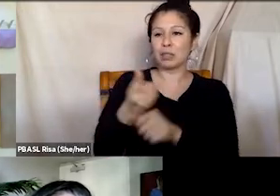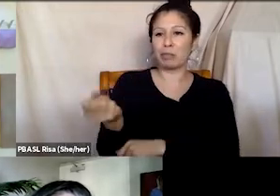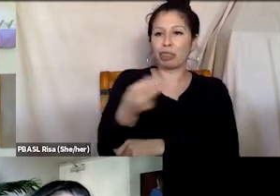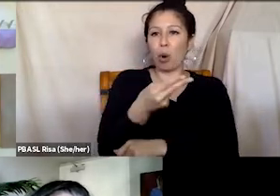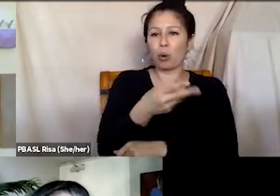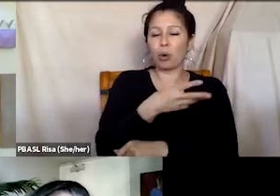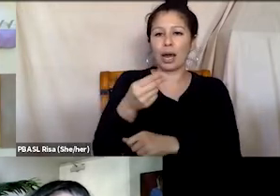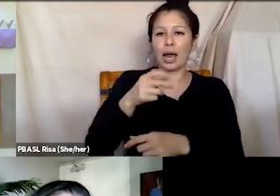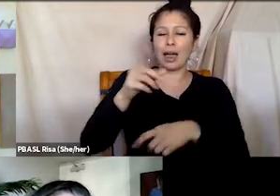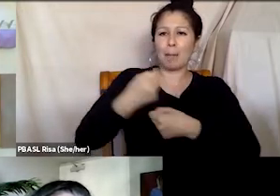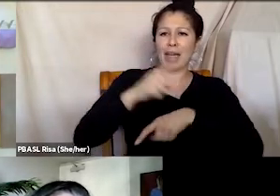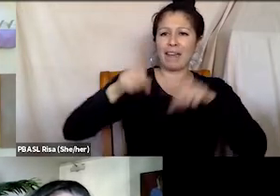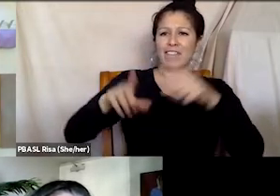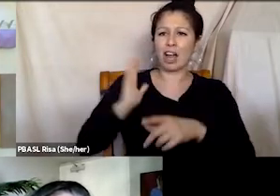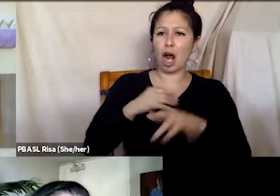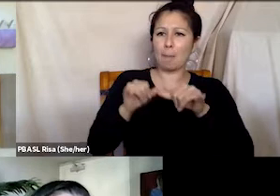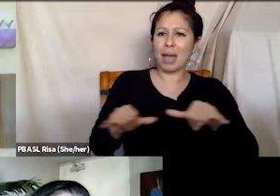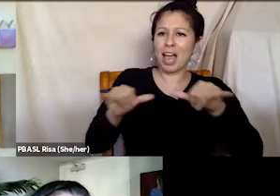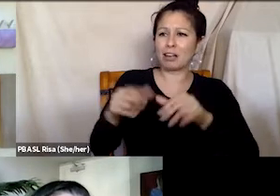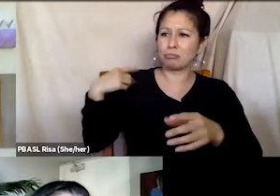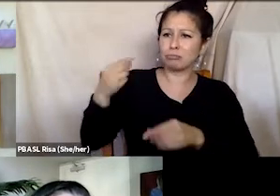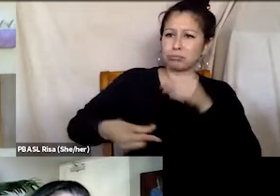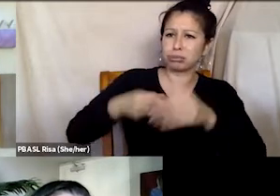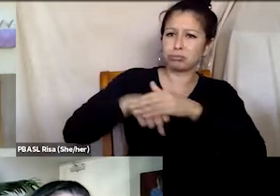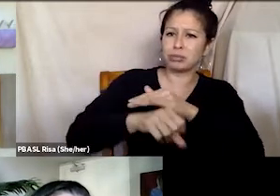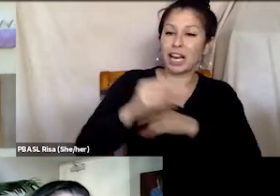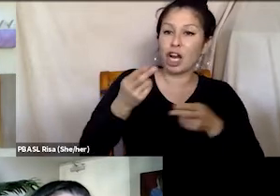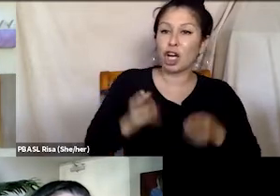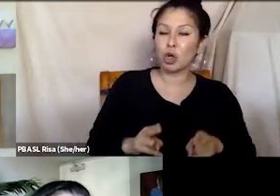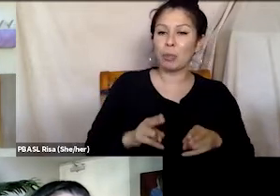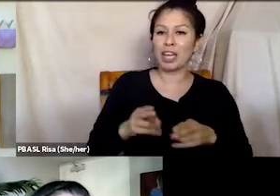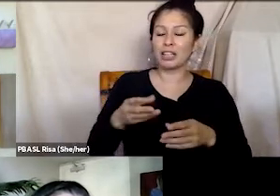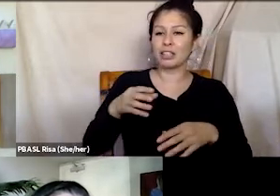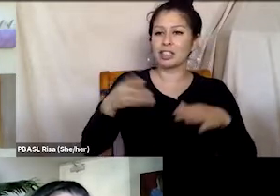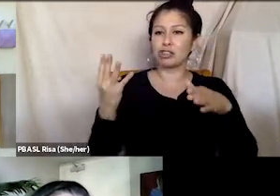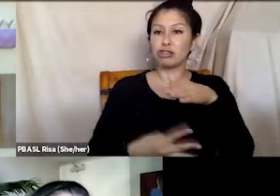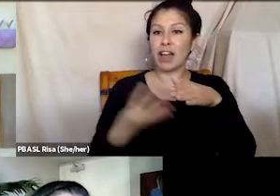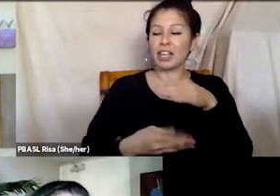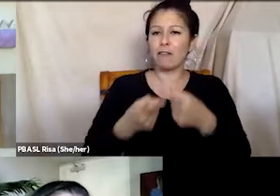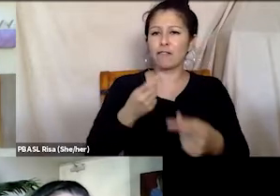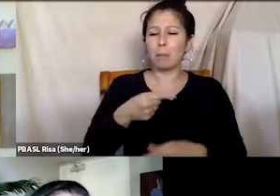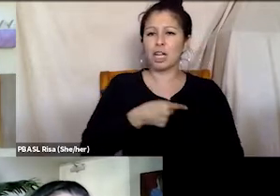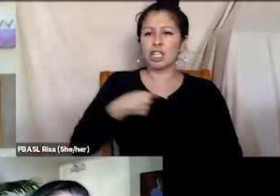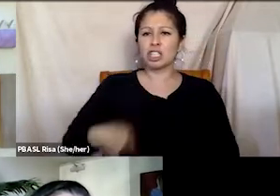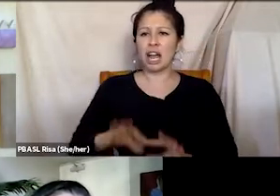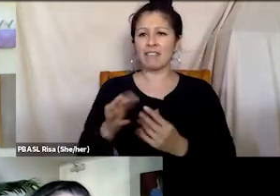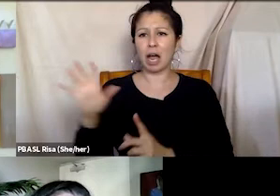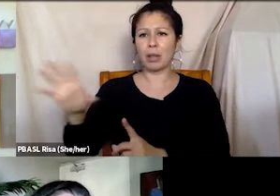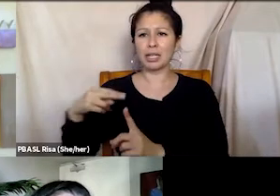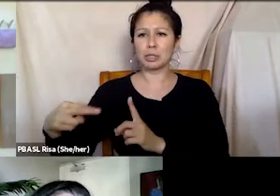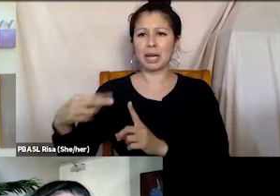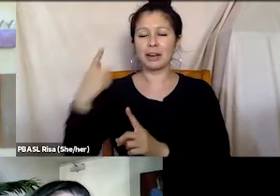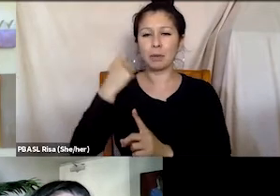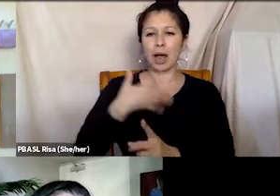had created variances in our patterns and human trafficking from a Chinese family perspective, because I just wanted to speak from